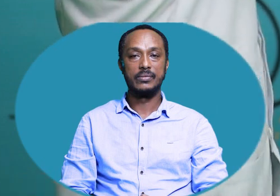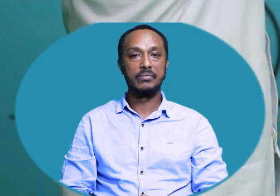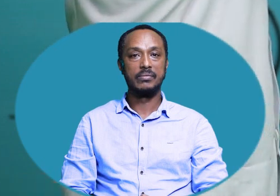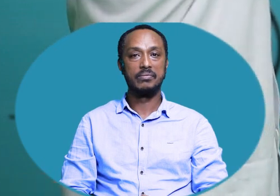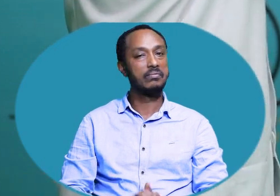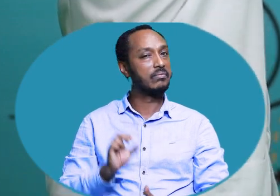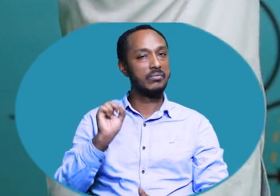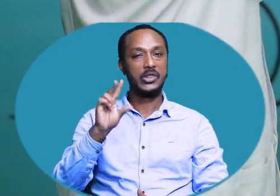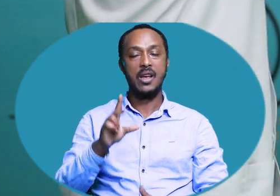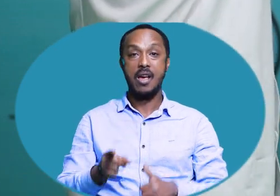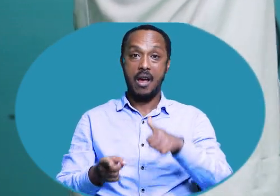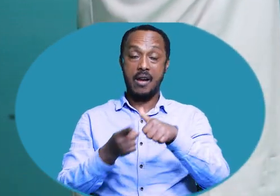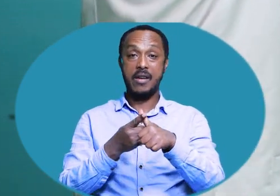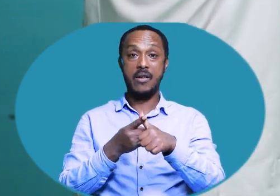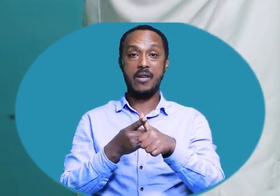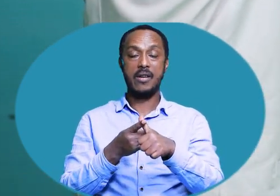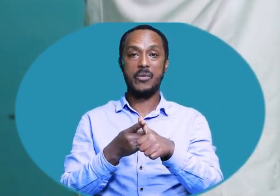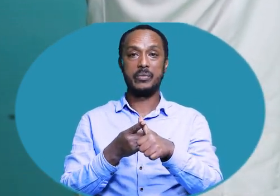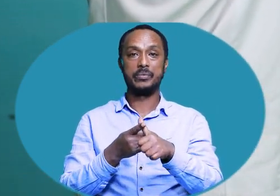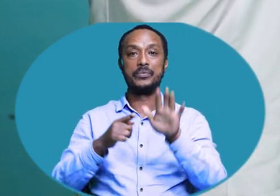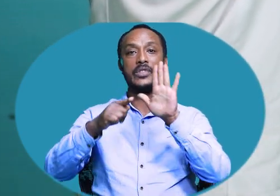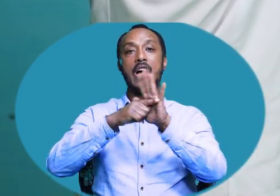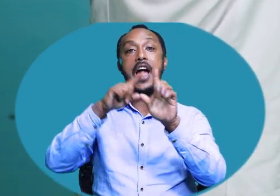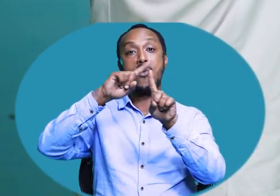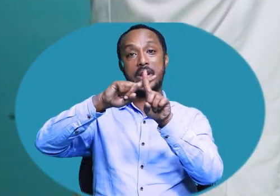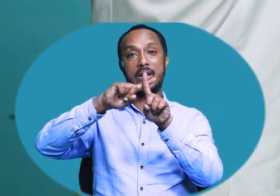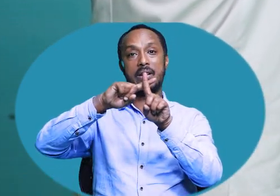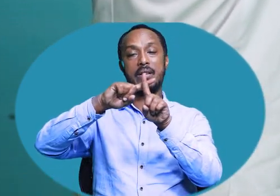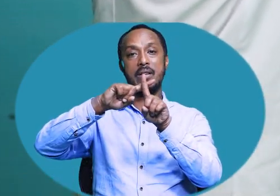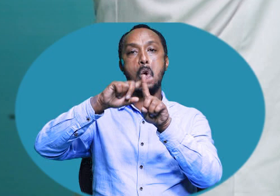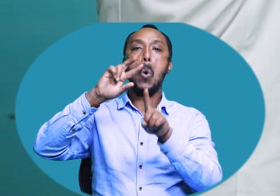Okay, one is what? Ionic